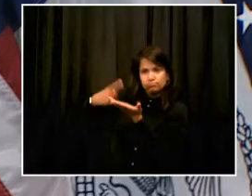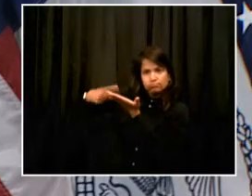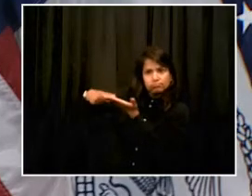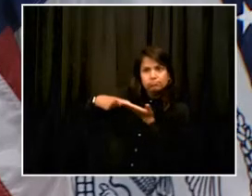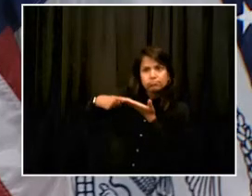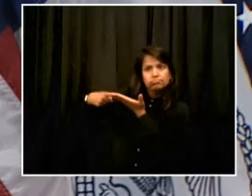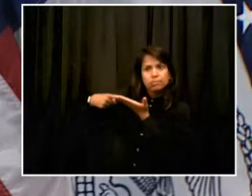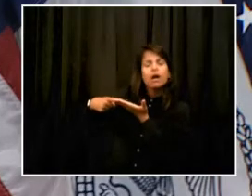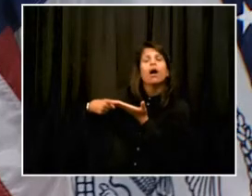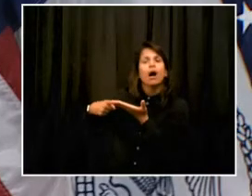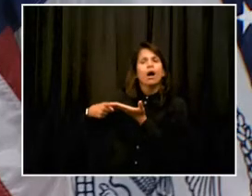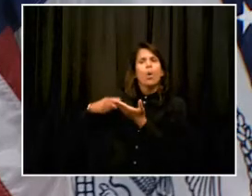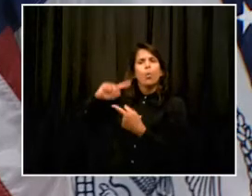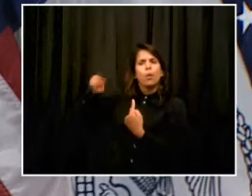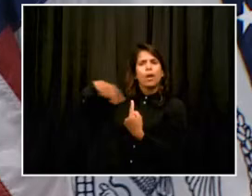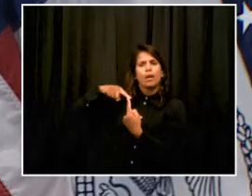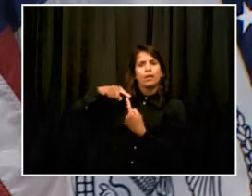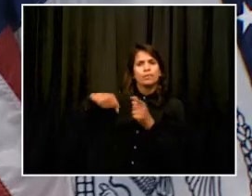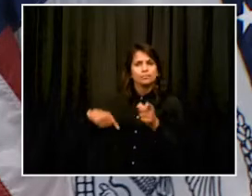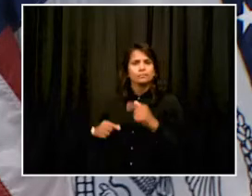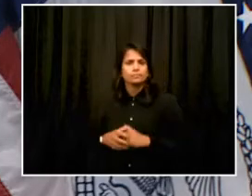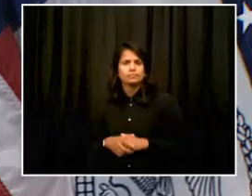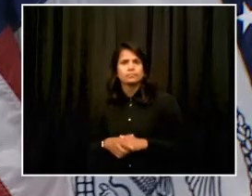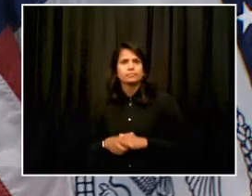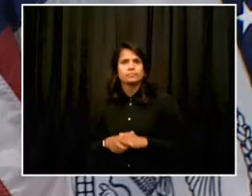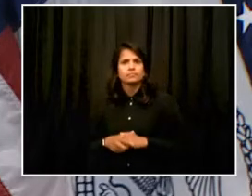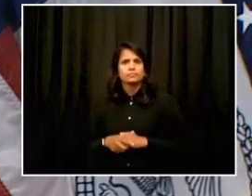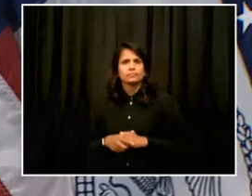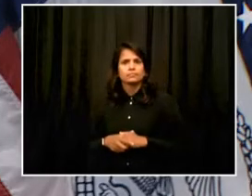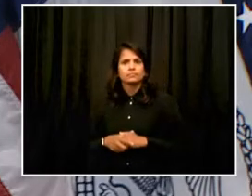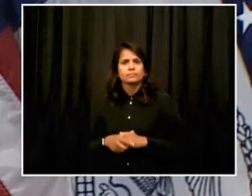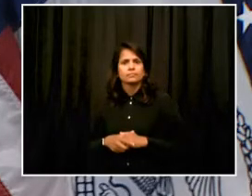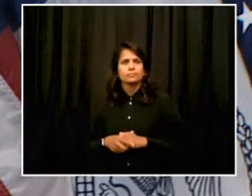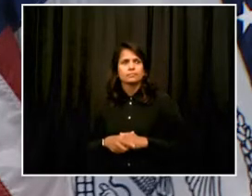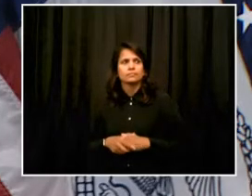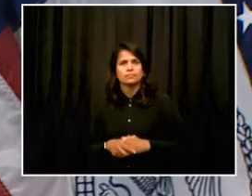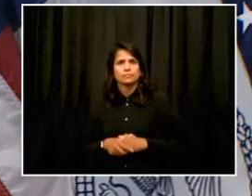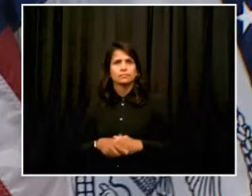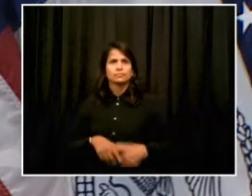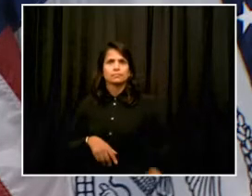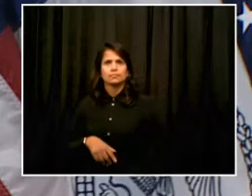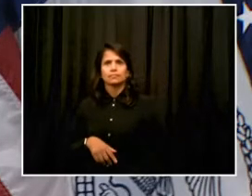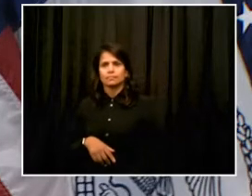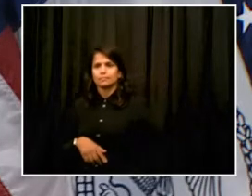resolve in the month of August. Next, we have Mark from CNN.